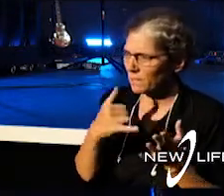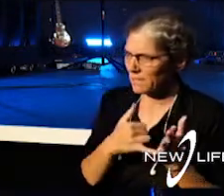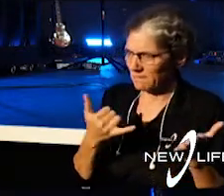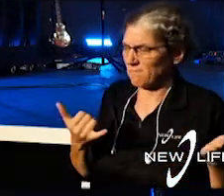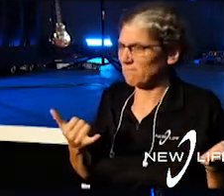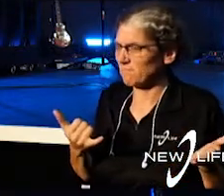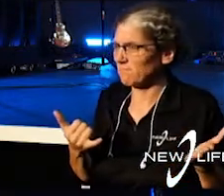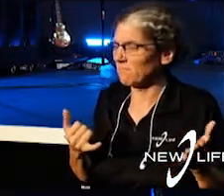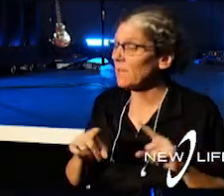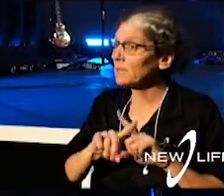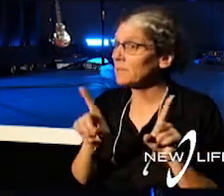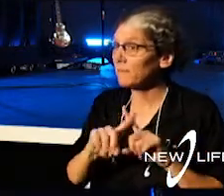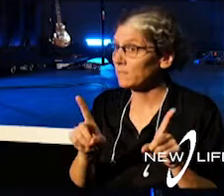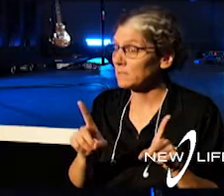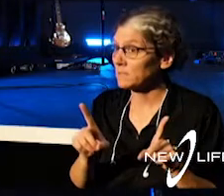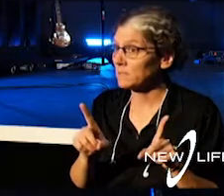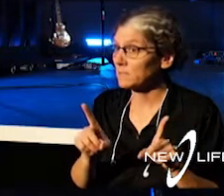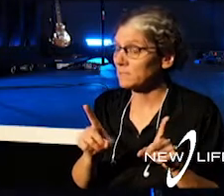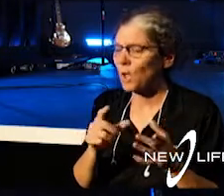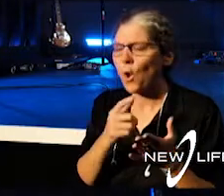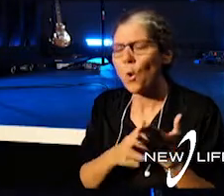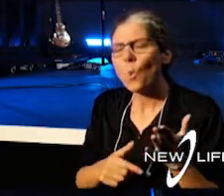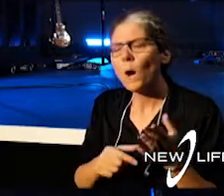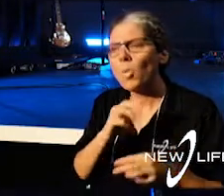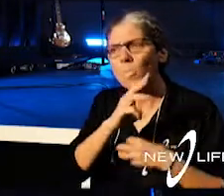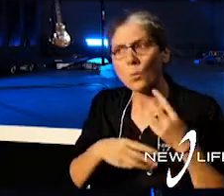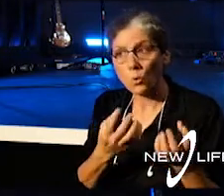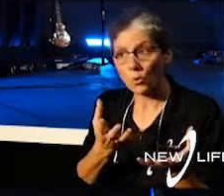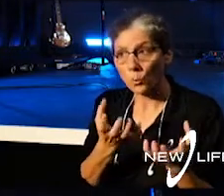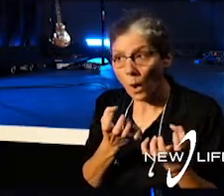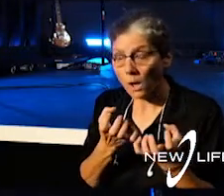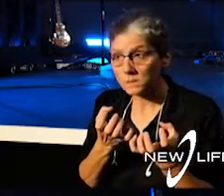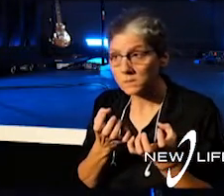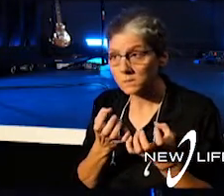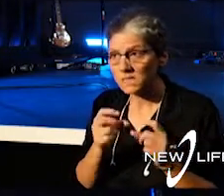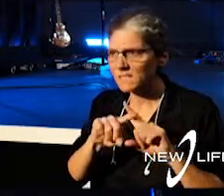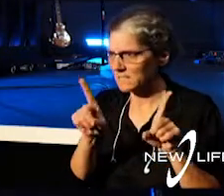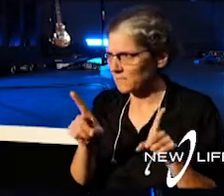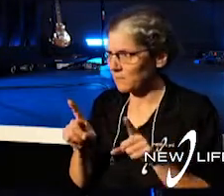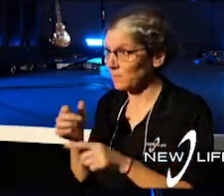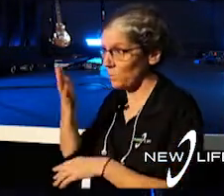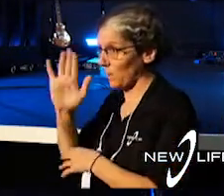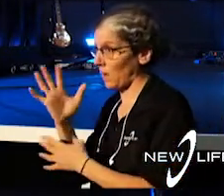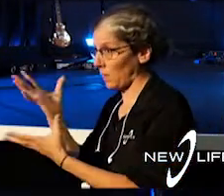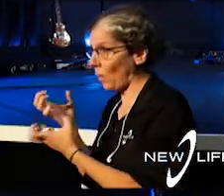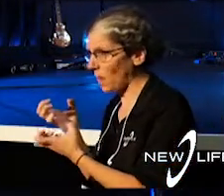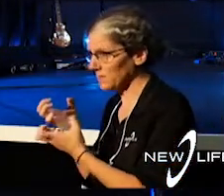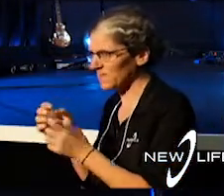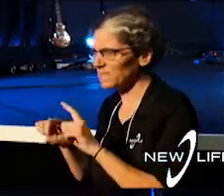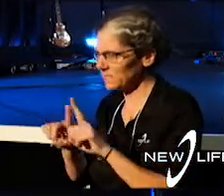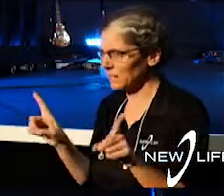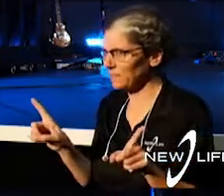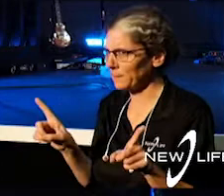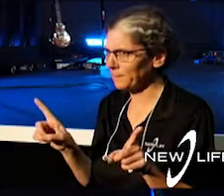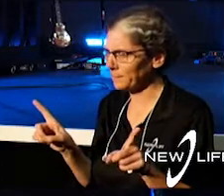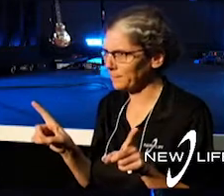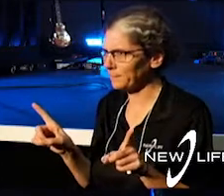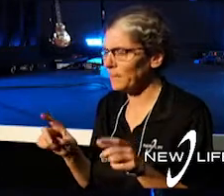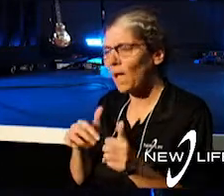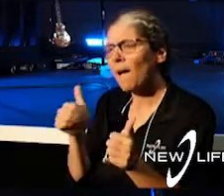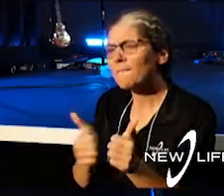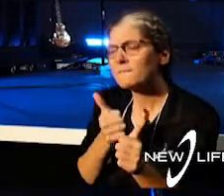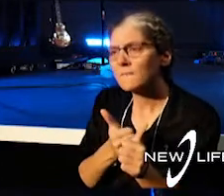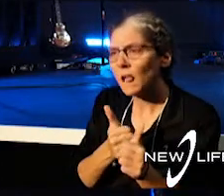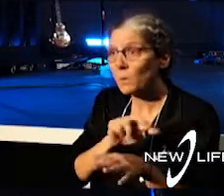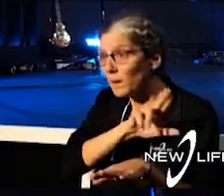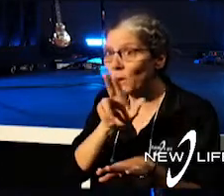difference between what the world wants us to do and what God wants us to do. Can we all agree with this? There's a big difference between what it looks like with following the